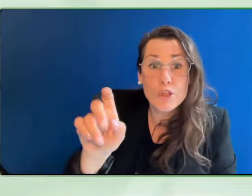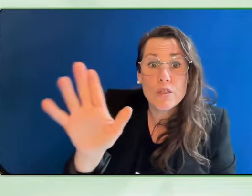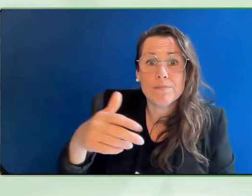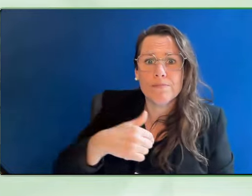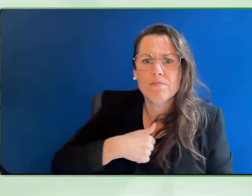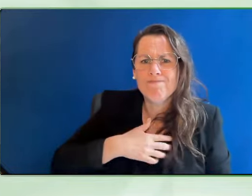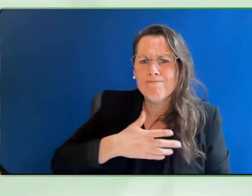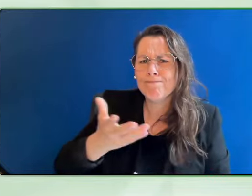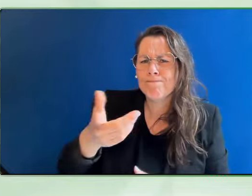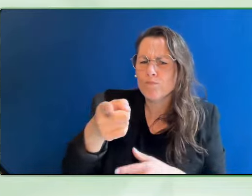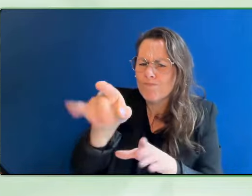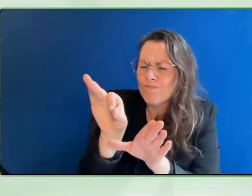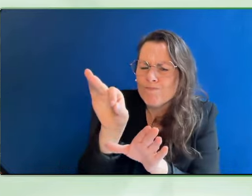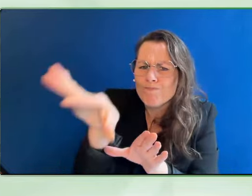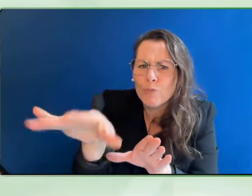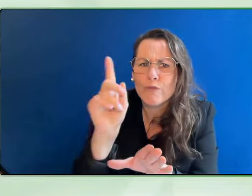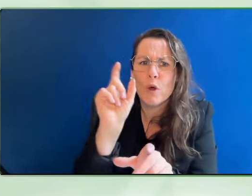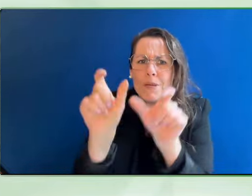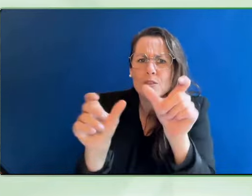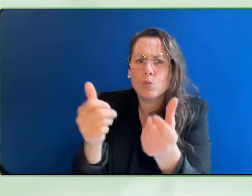art. And